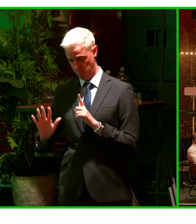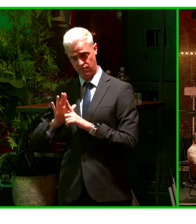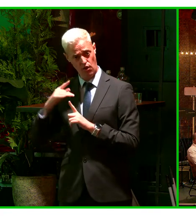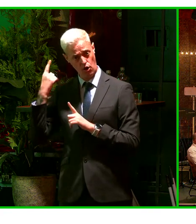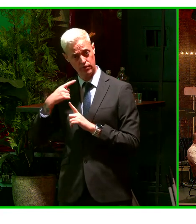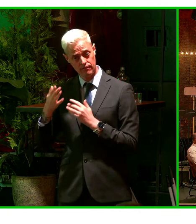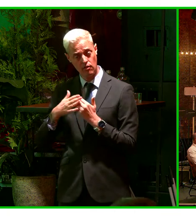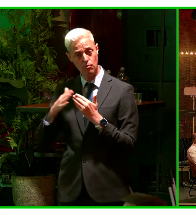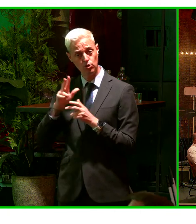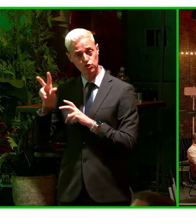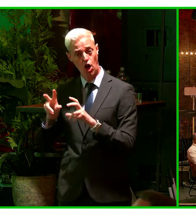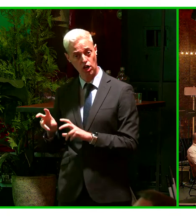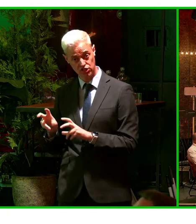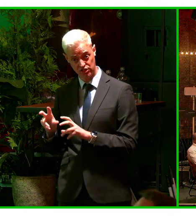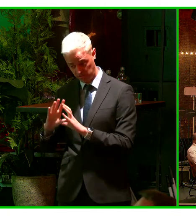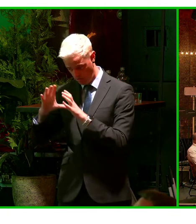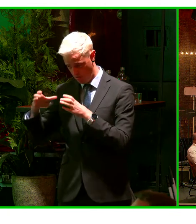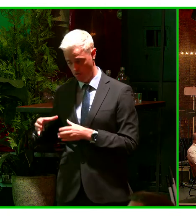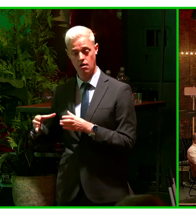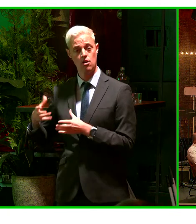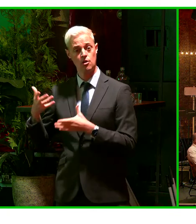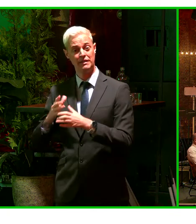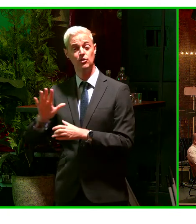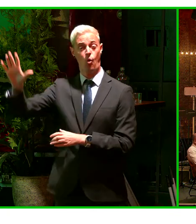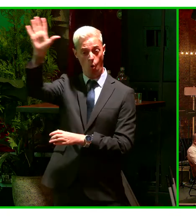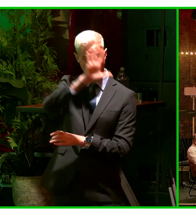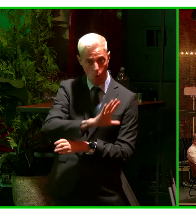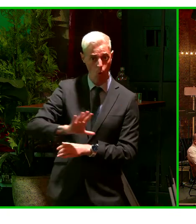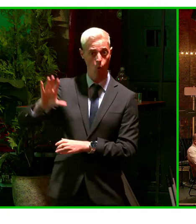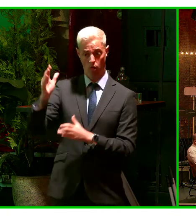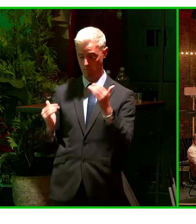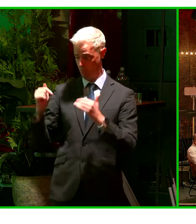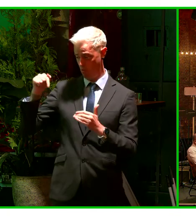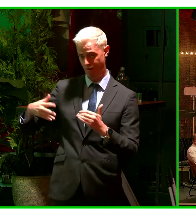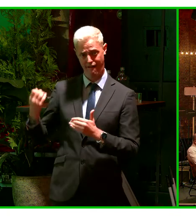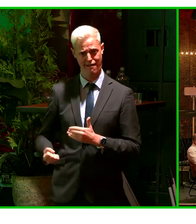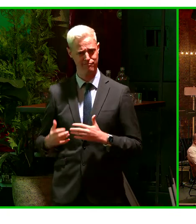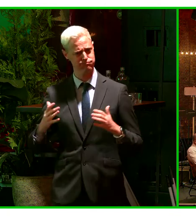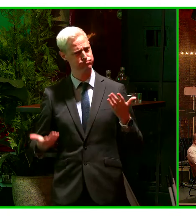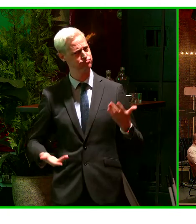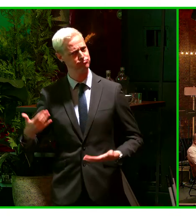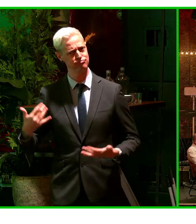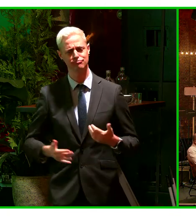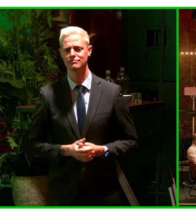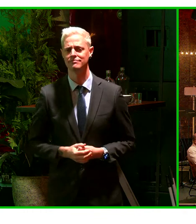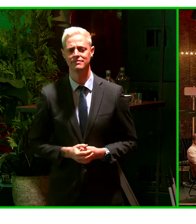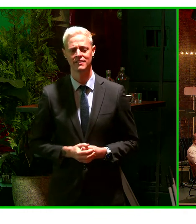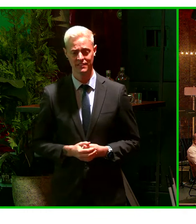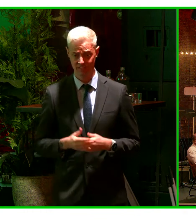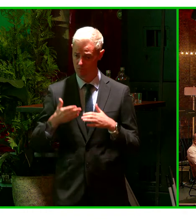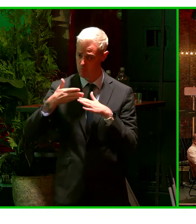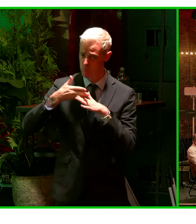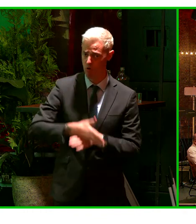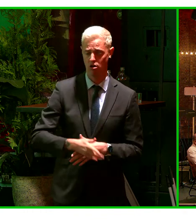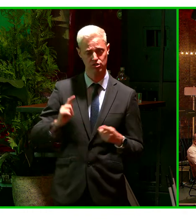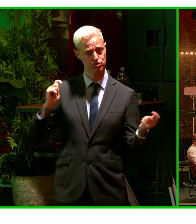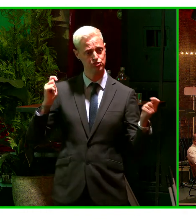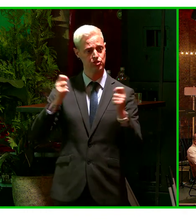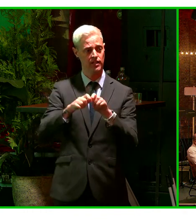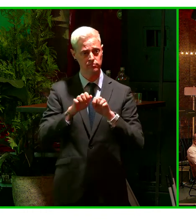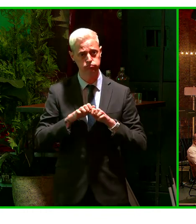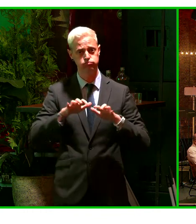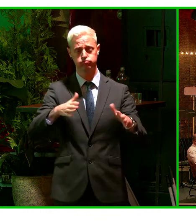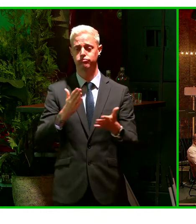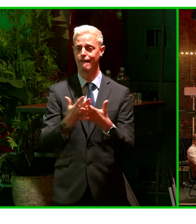more charges than the whole of the county councils across the country. So a lot of work to do. How do we also get our